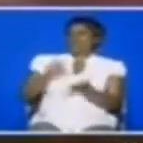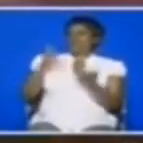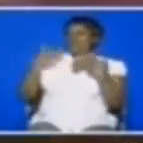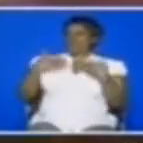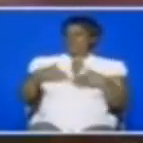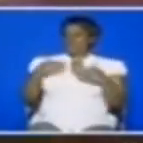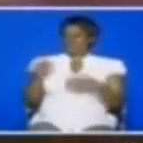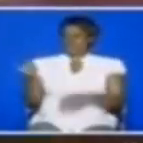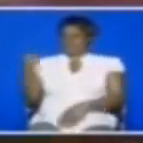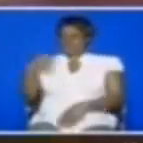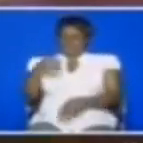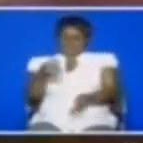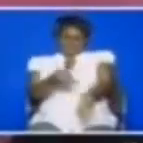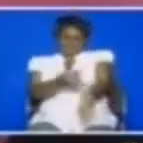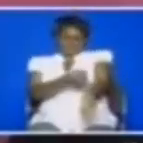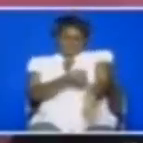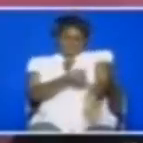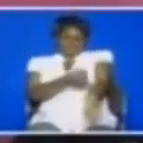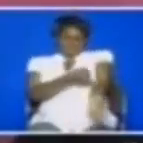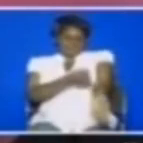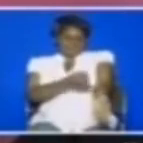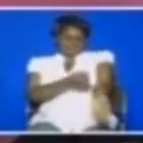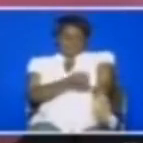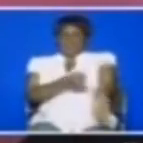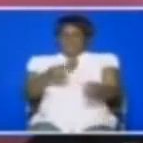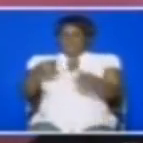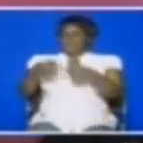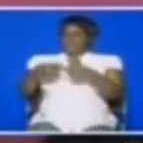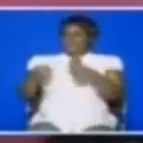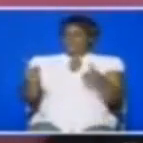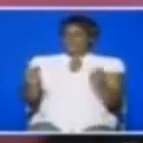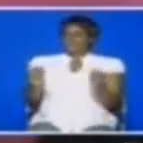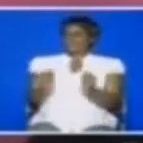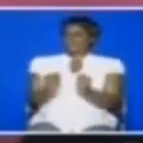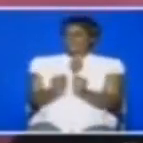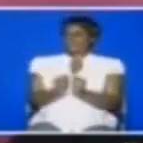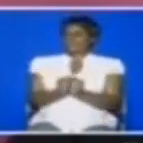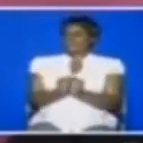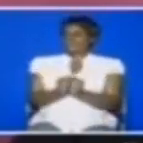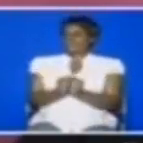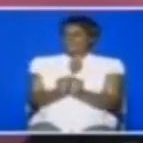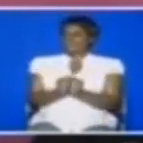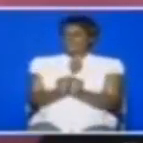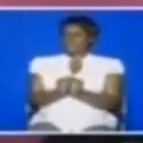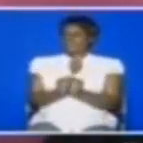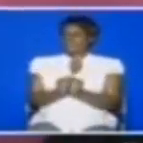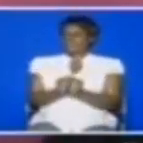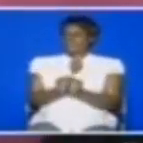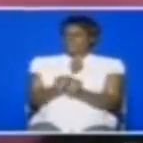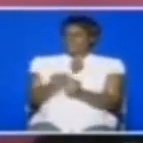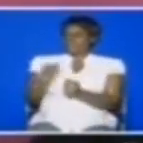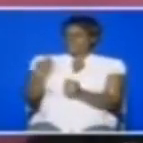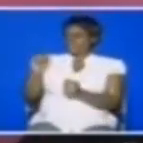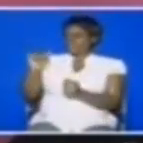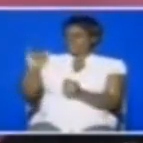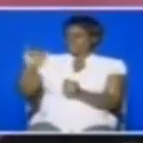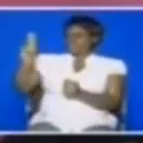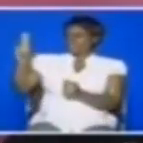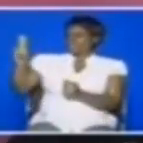are coming to him for tattoos. I started with tutorials on YouTube,